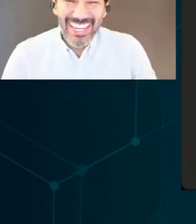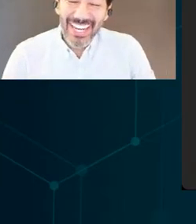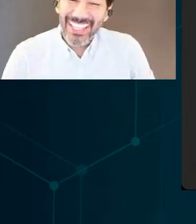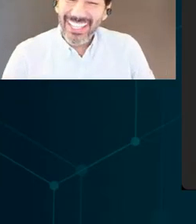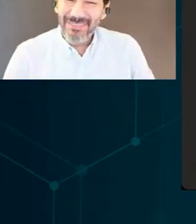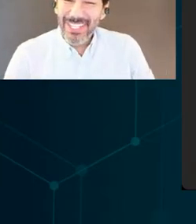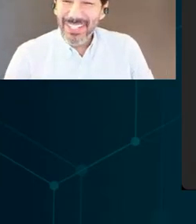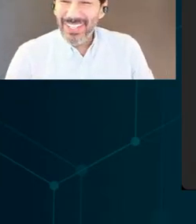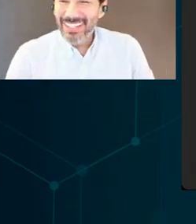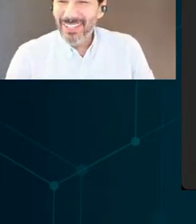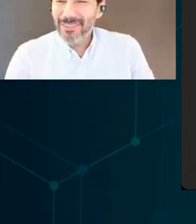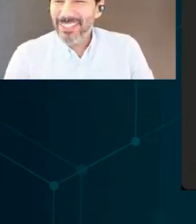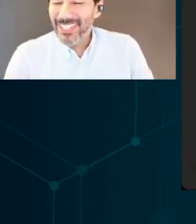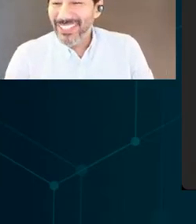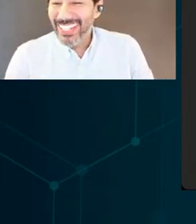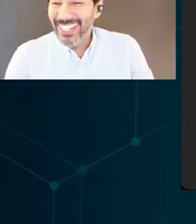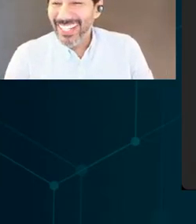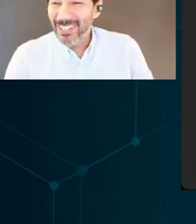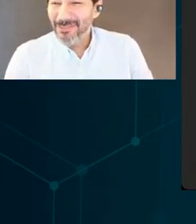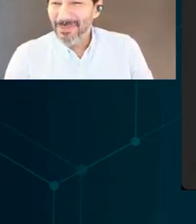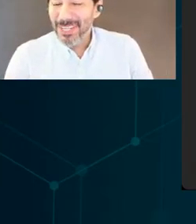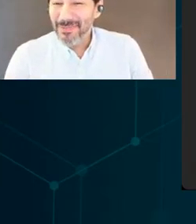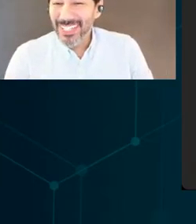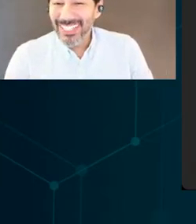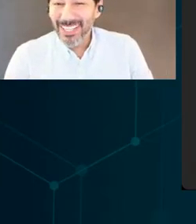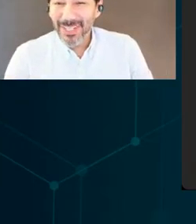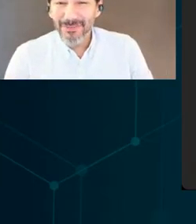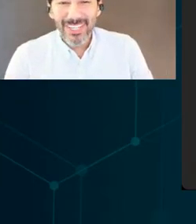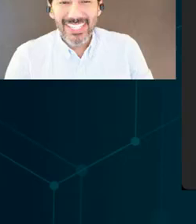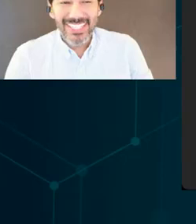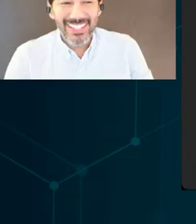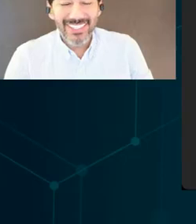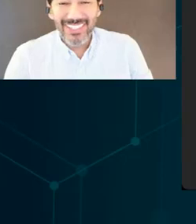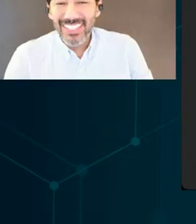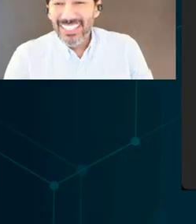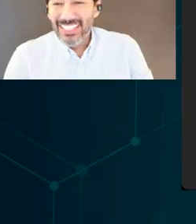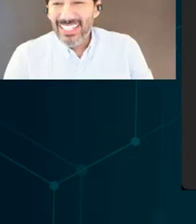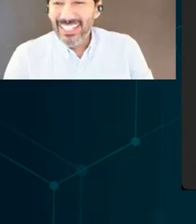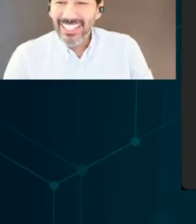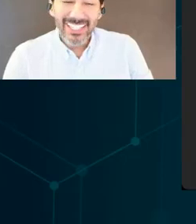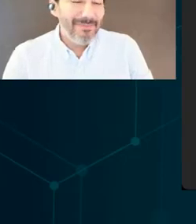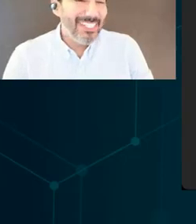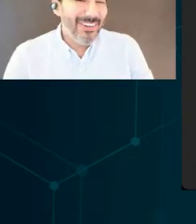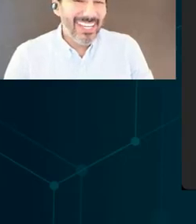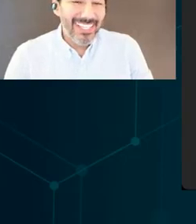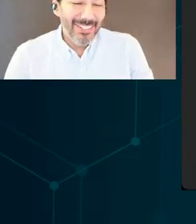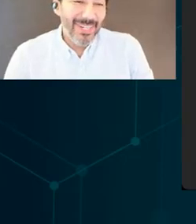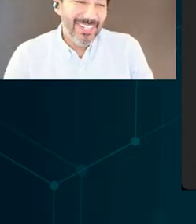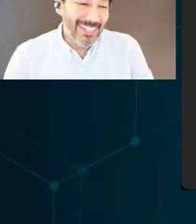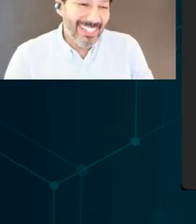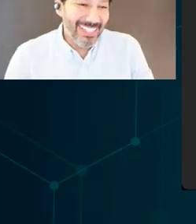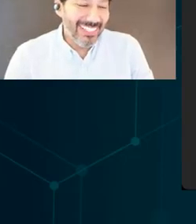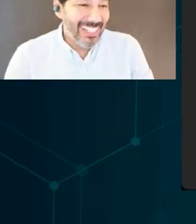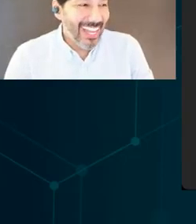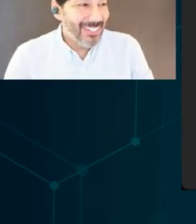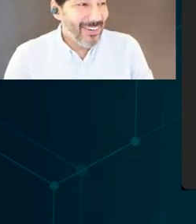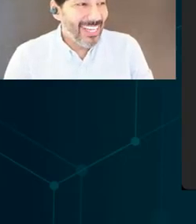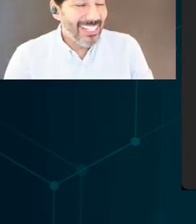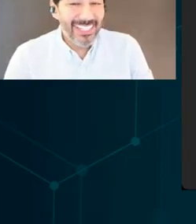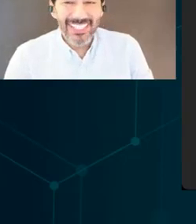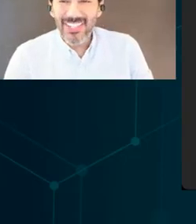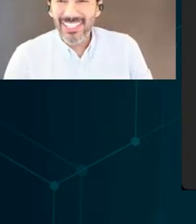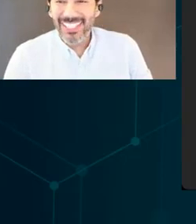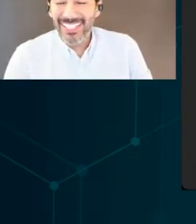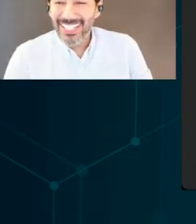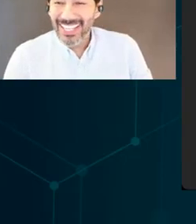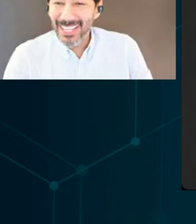So I'd love to hear from someone, even if it's let me try this question. I